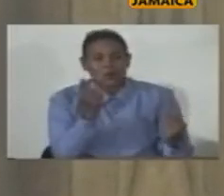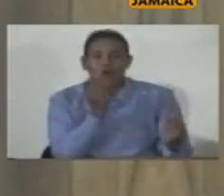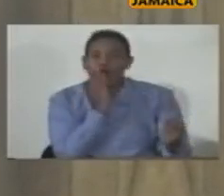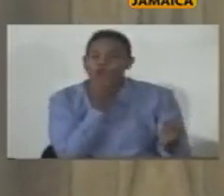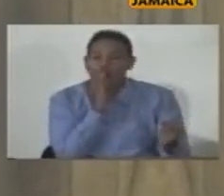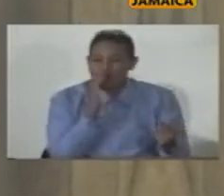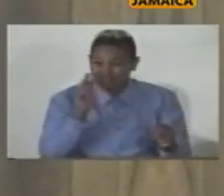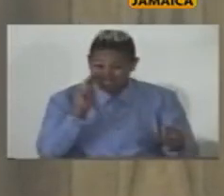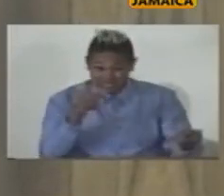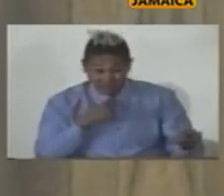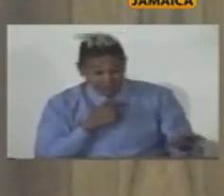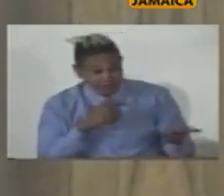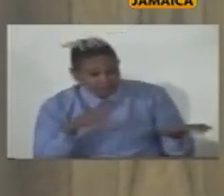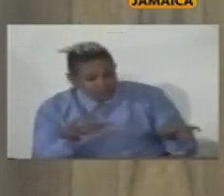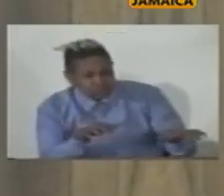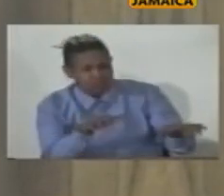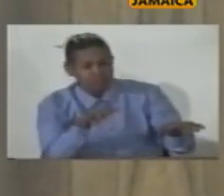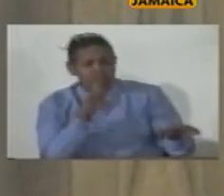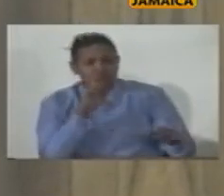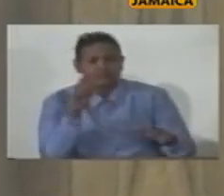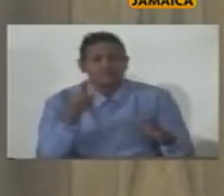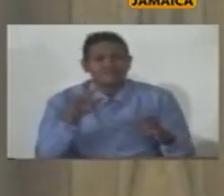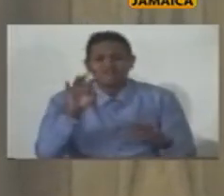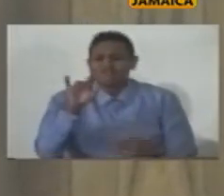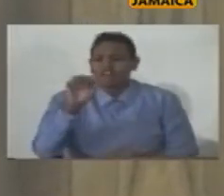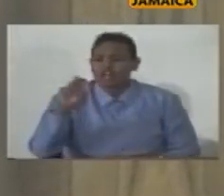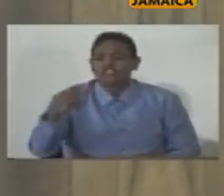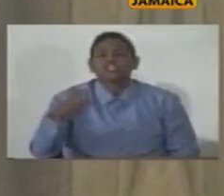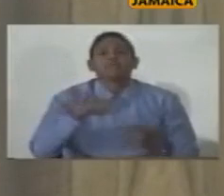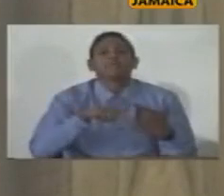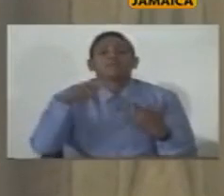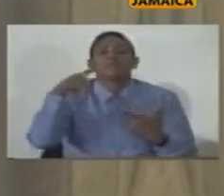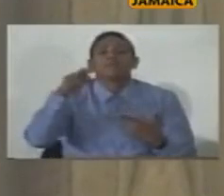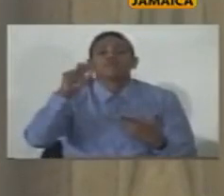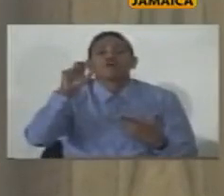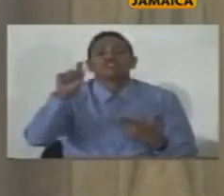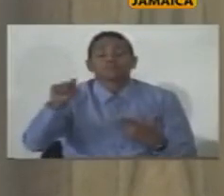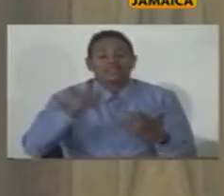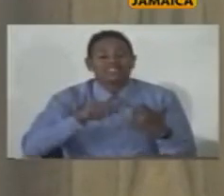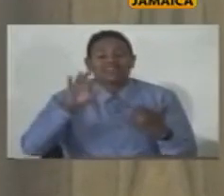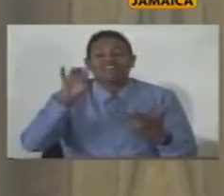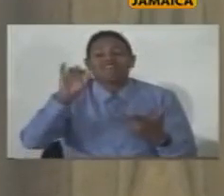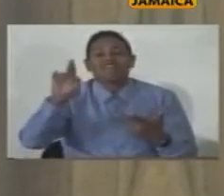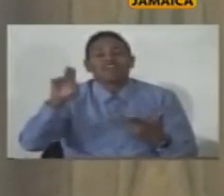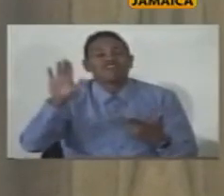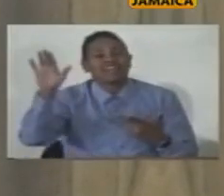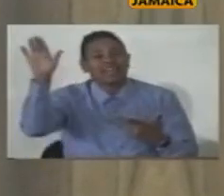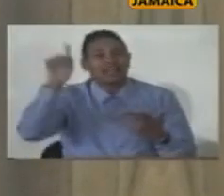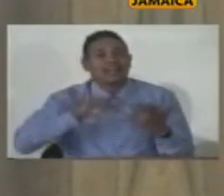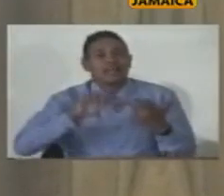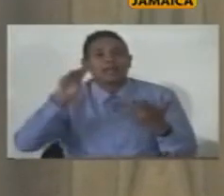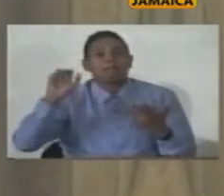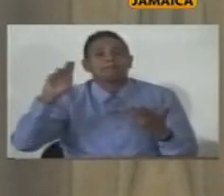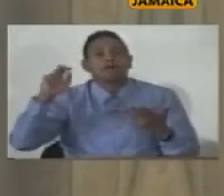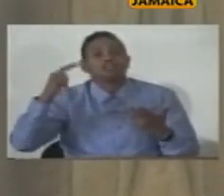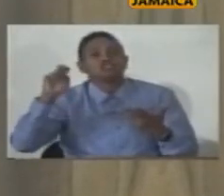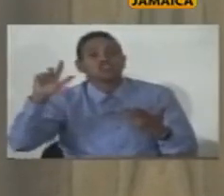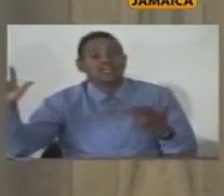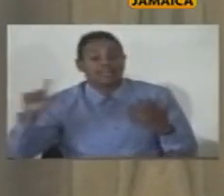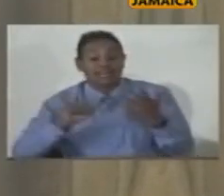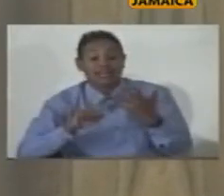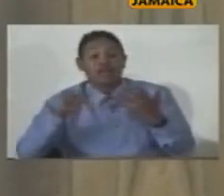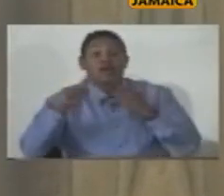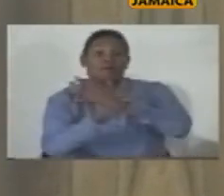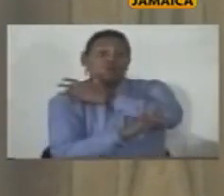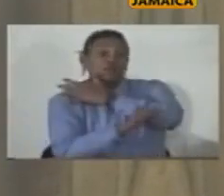Fellowship, Prospect, Ferry Hill, Mansion Hill, Port Antonio have given them faith that I was the right choice as Member